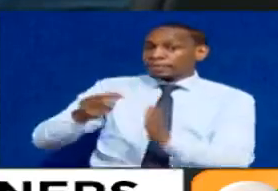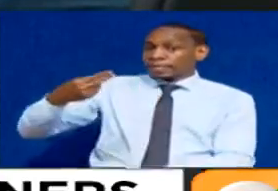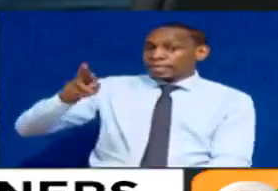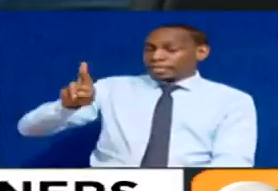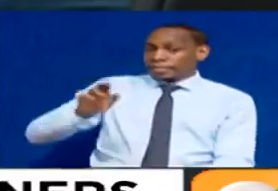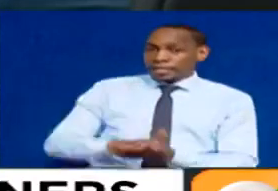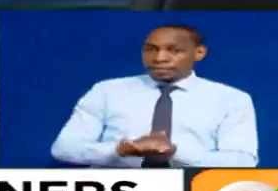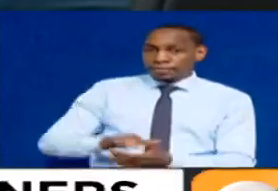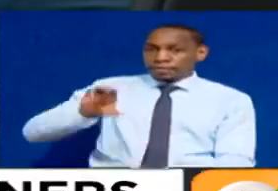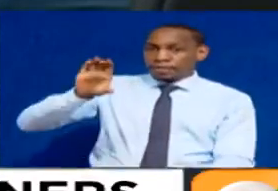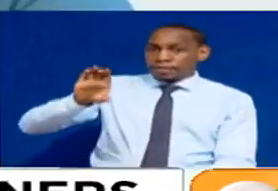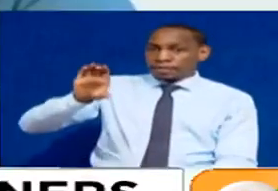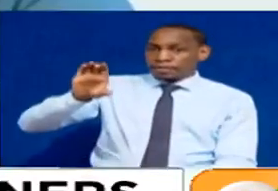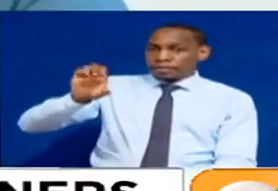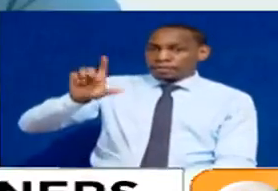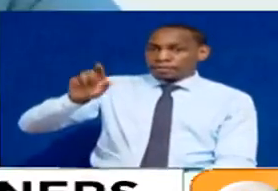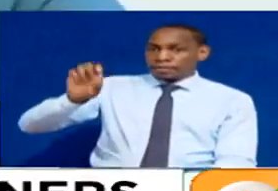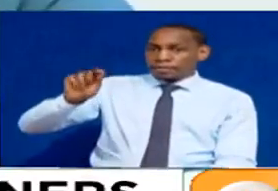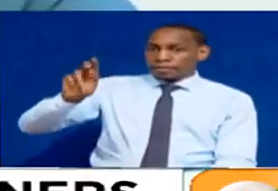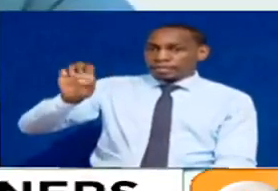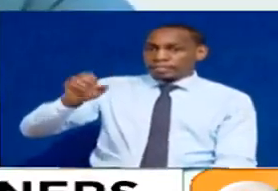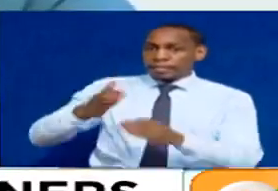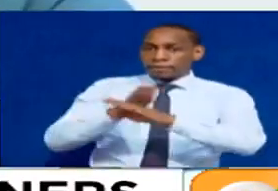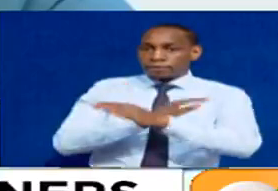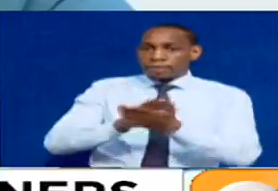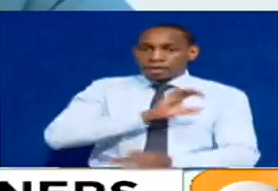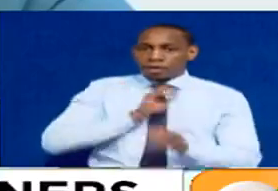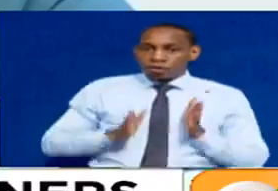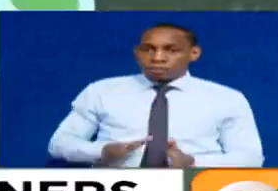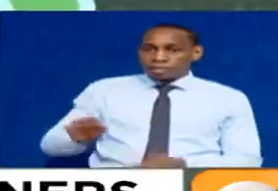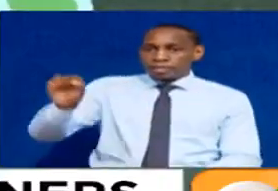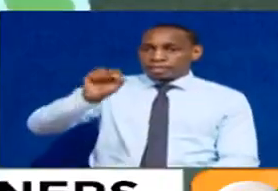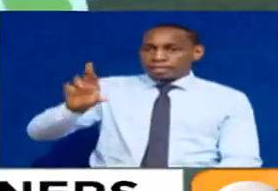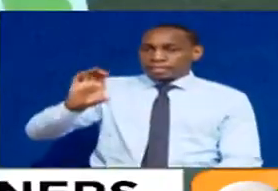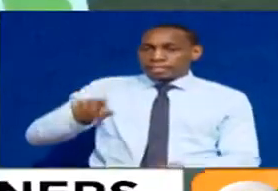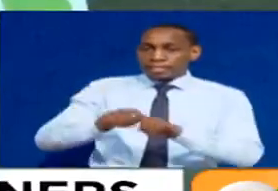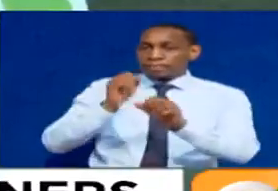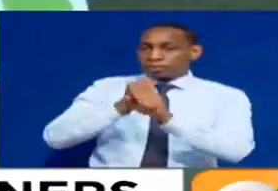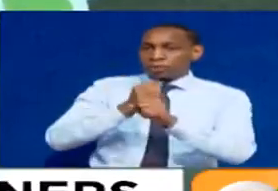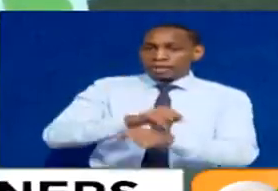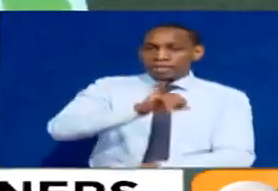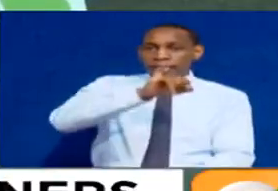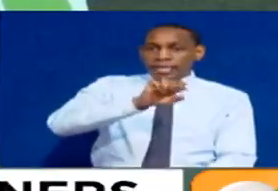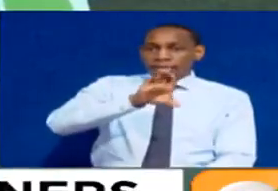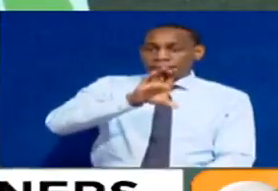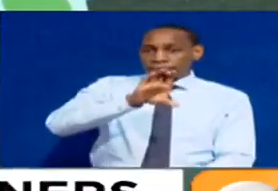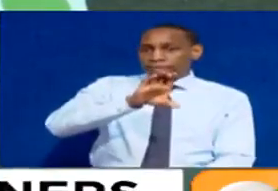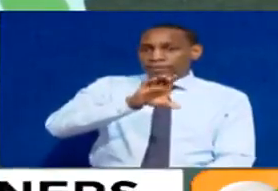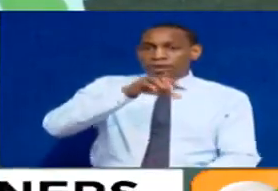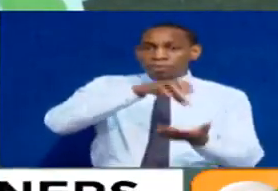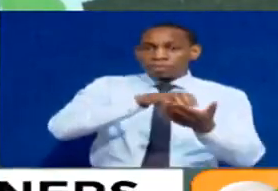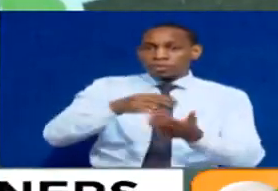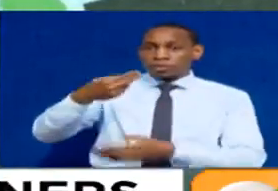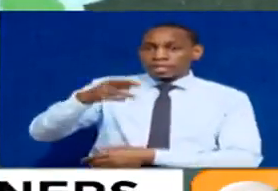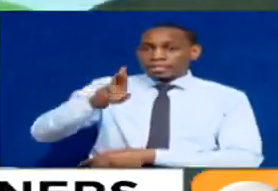HR. Sellestine Kiuluku, a former commissioner at the Salaries and Remuneration Commission and who also served at the Independent Electoral and Boundaries Commission